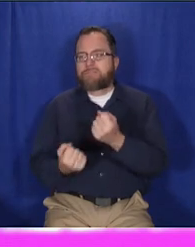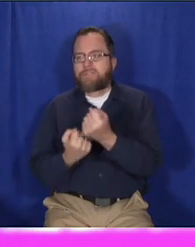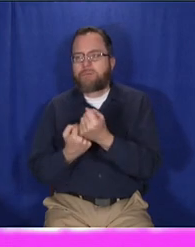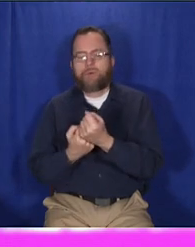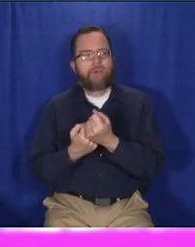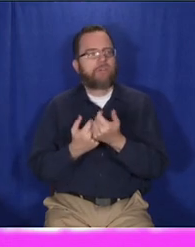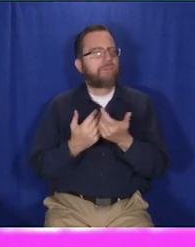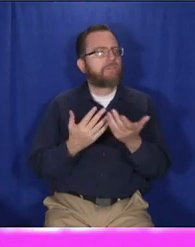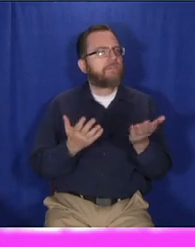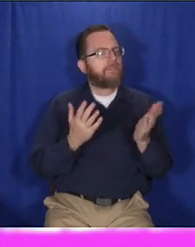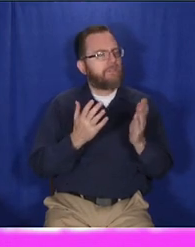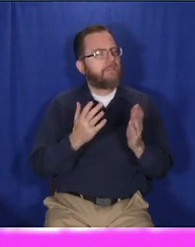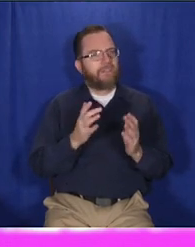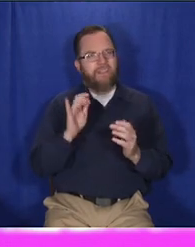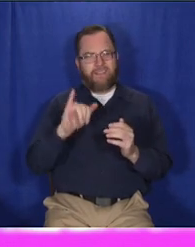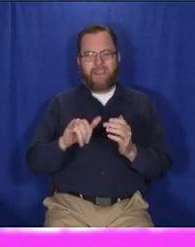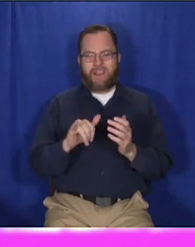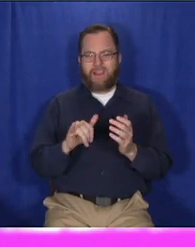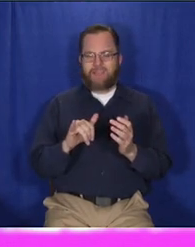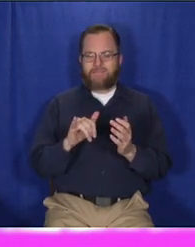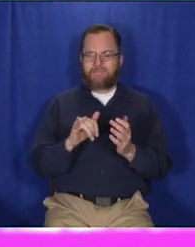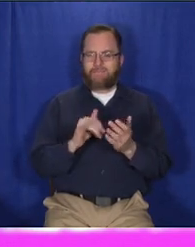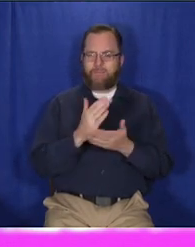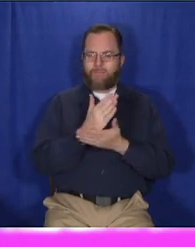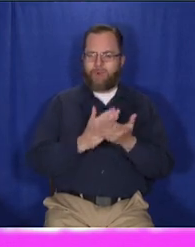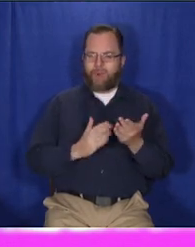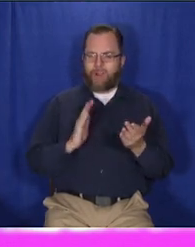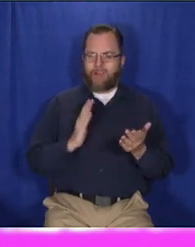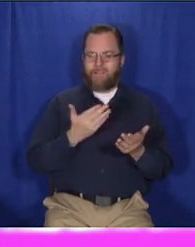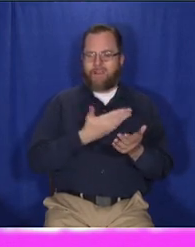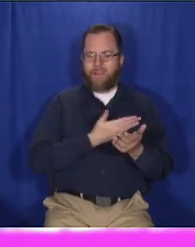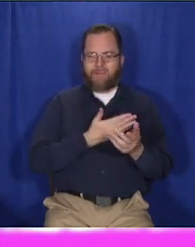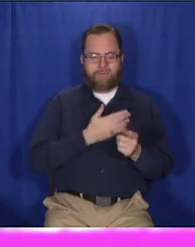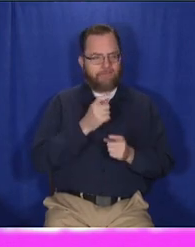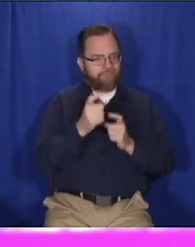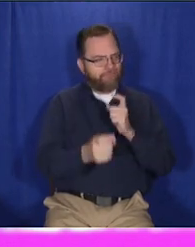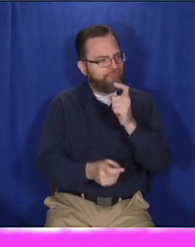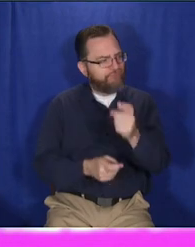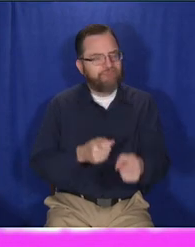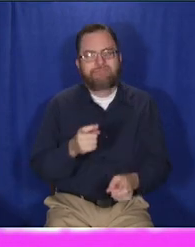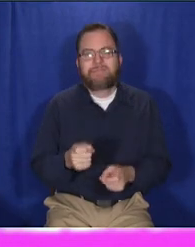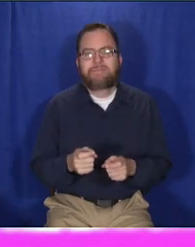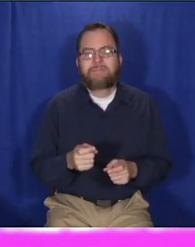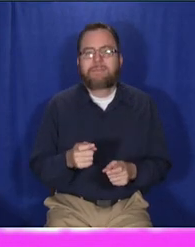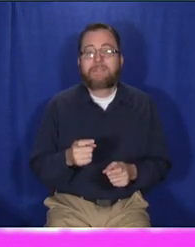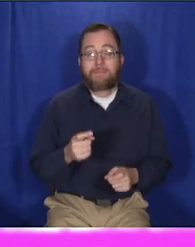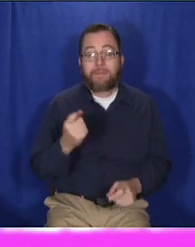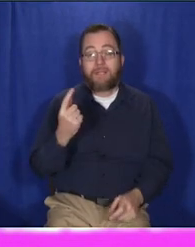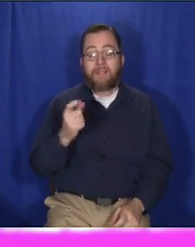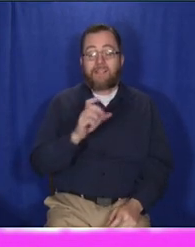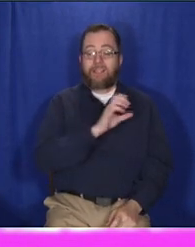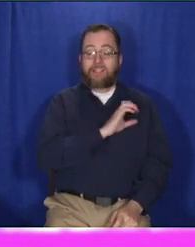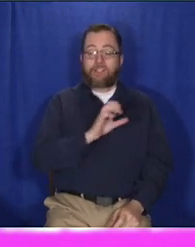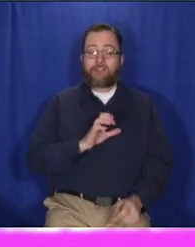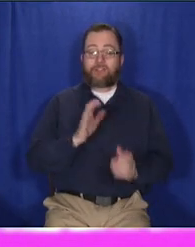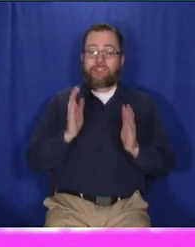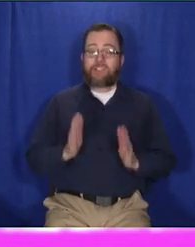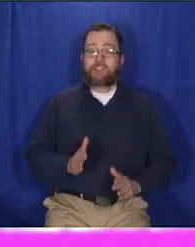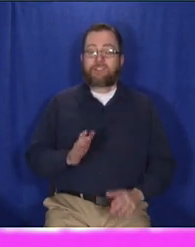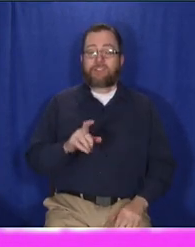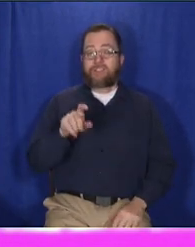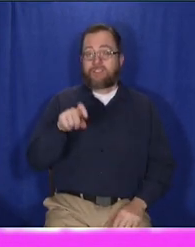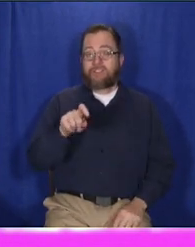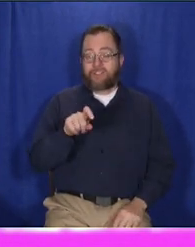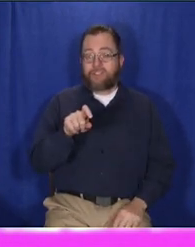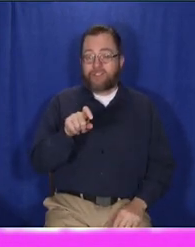All of that is a part of our generosity portfolio. But as Christians, we should also be the ones that